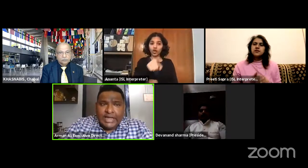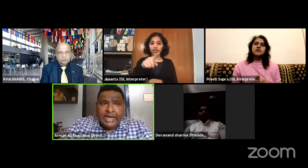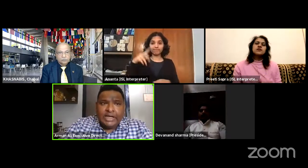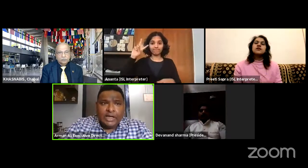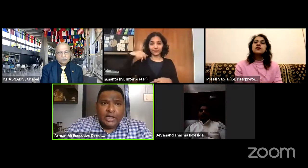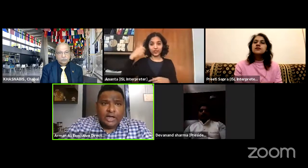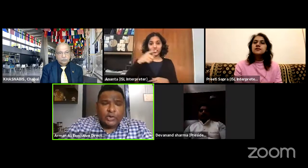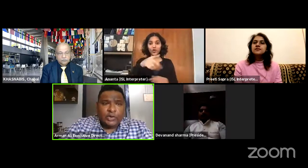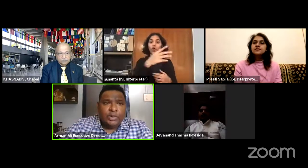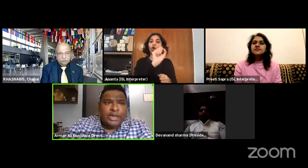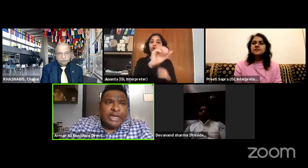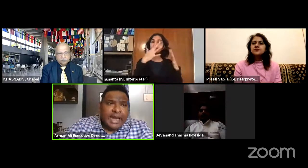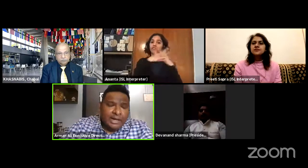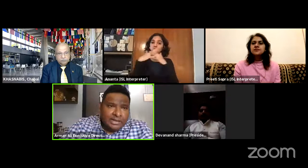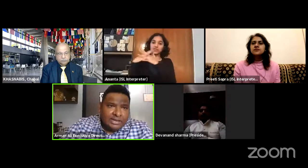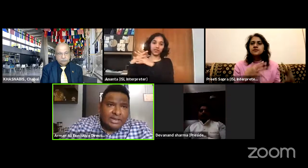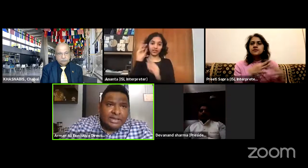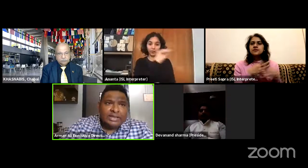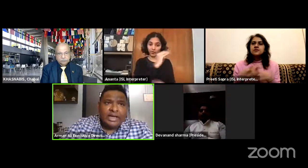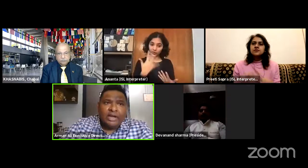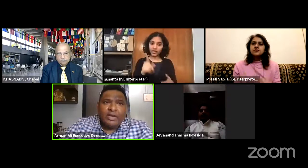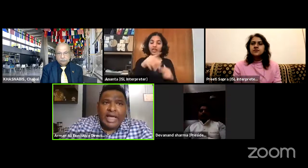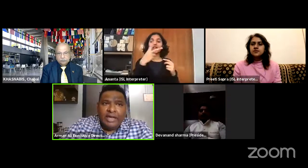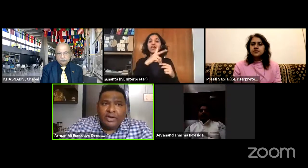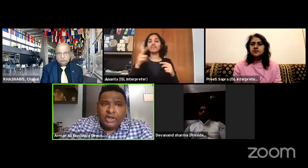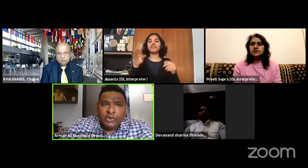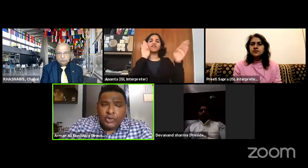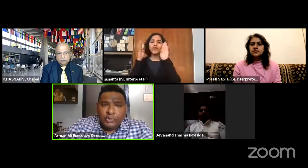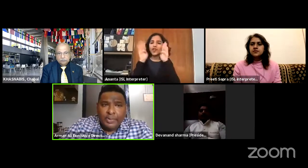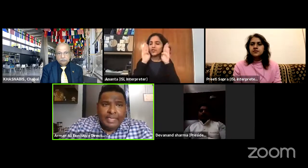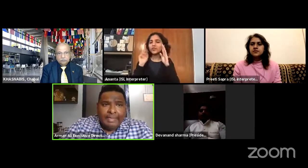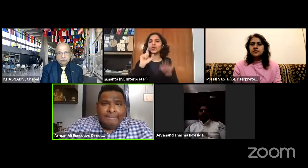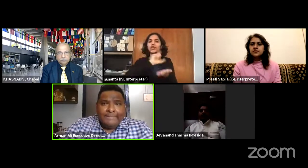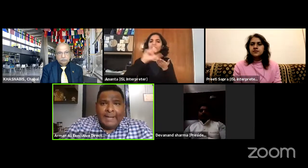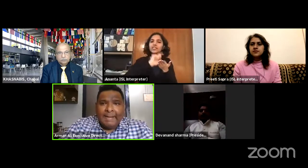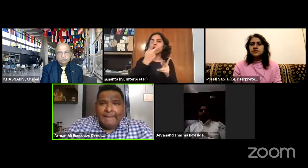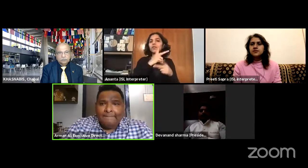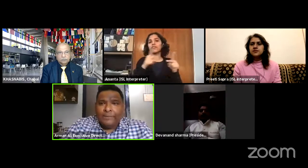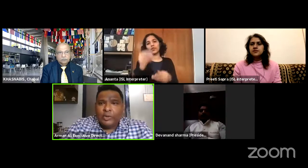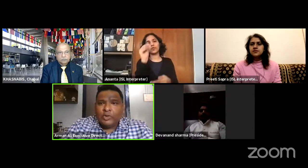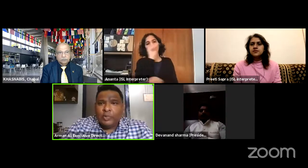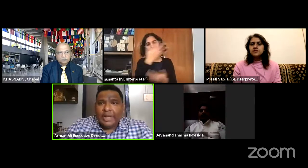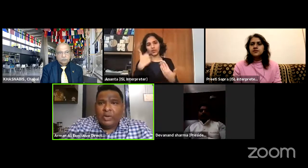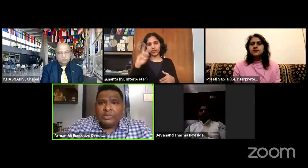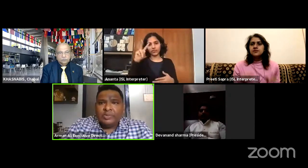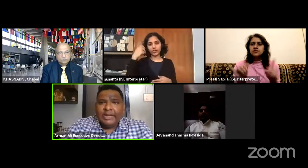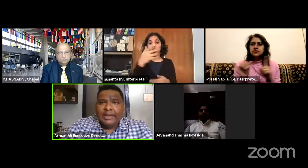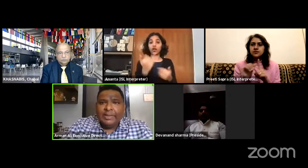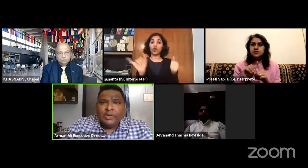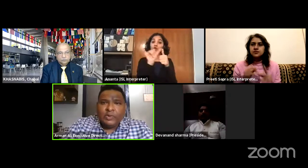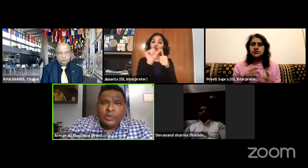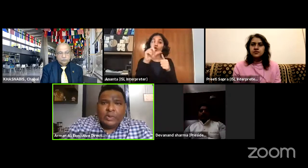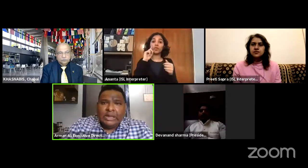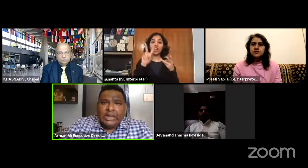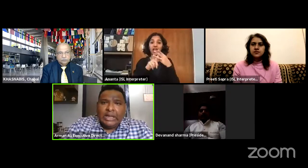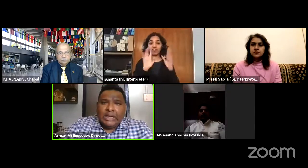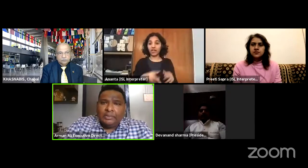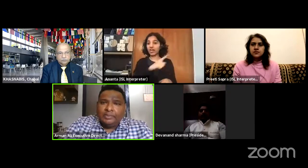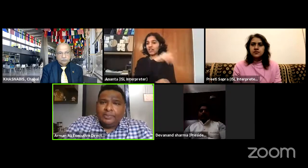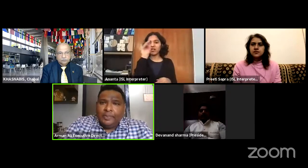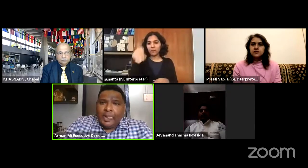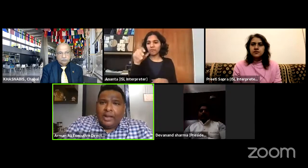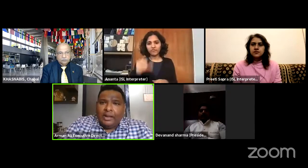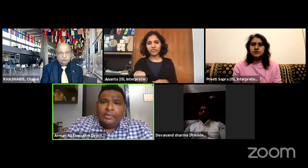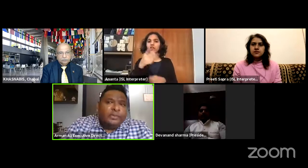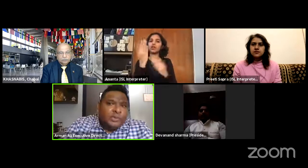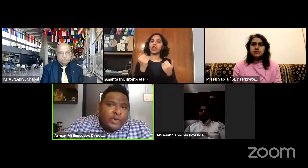our website and our social media handles. It is right now live on YouTube. Those who may not be able to